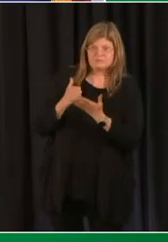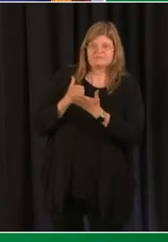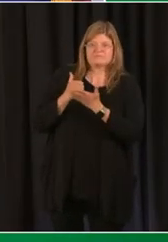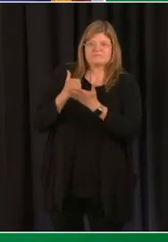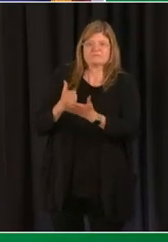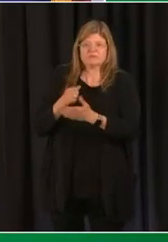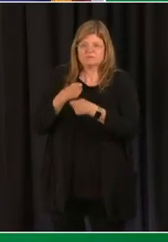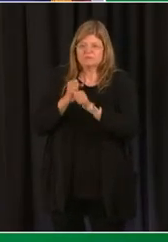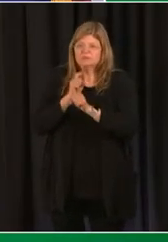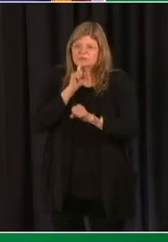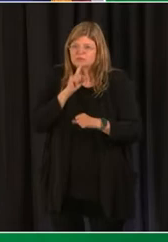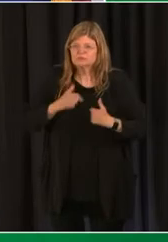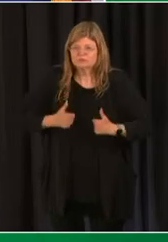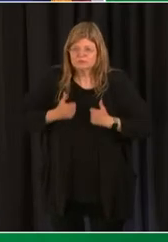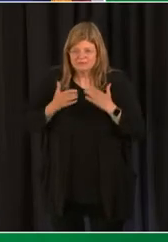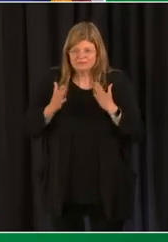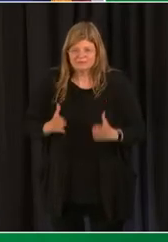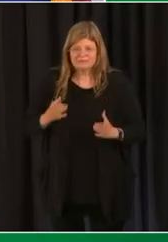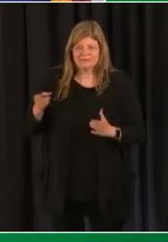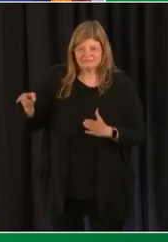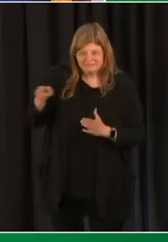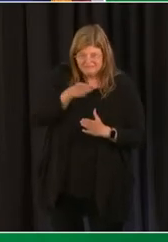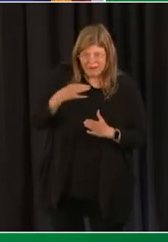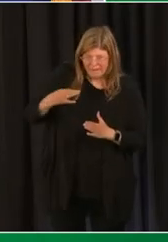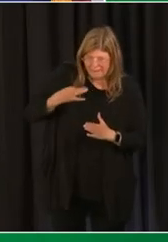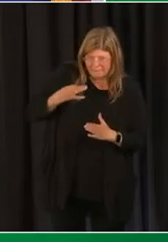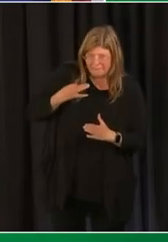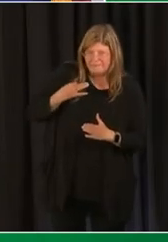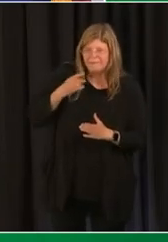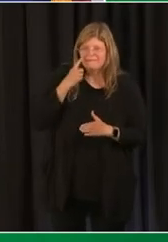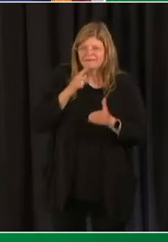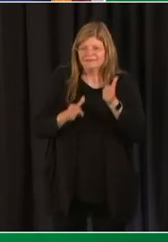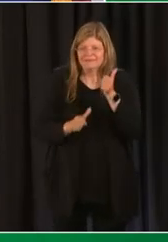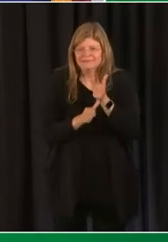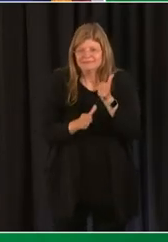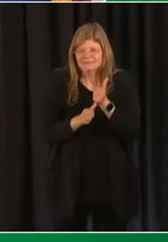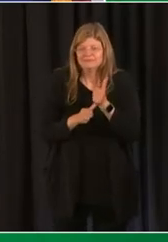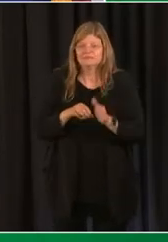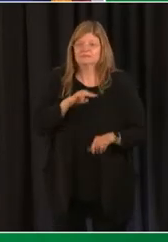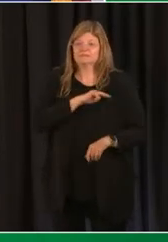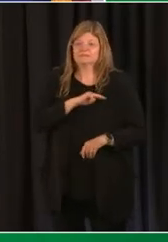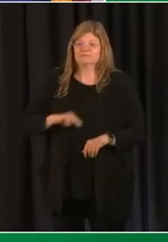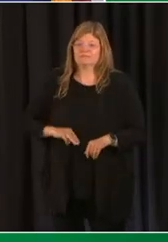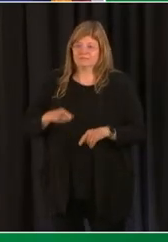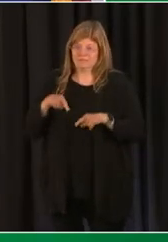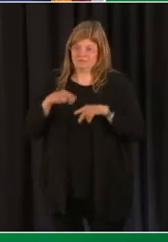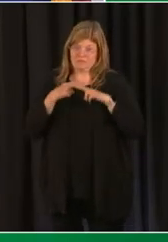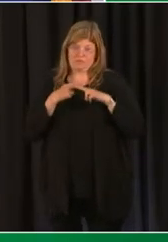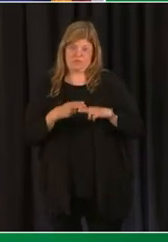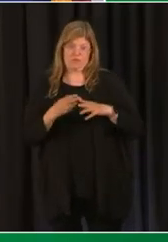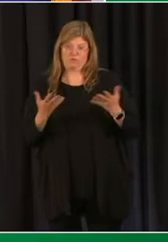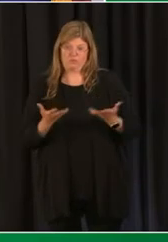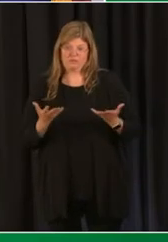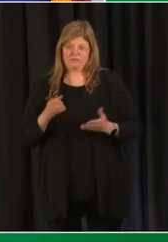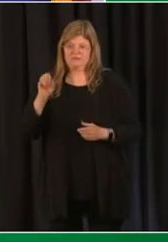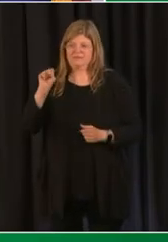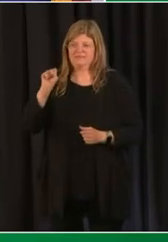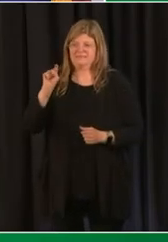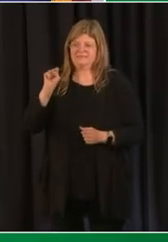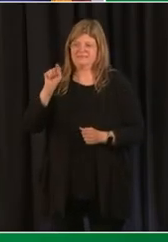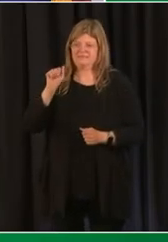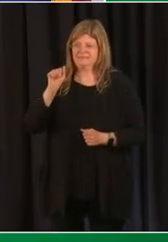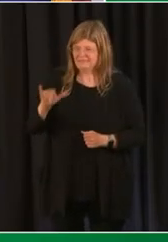make sure that our residents apply for this assistance. That's why Mayor Bowser calls this program STAY